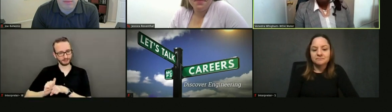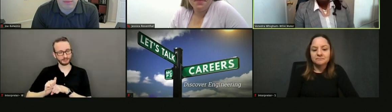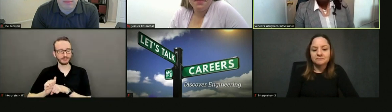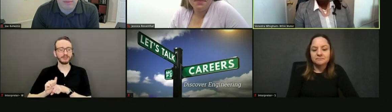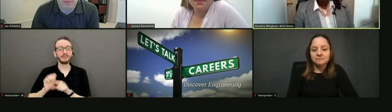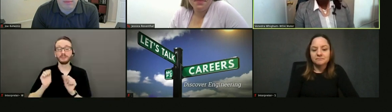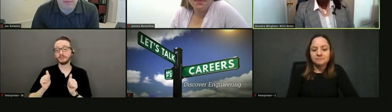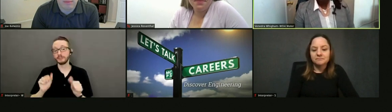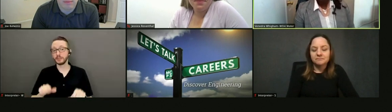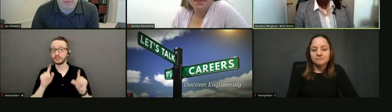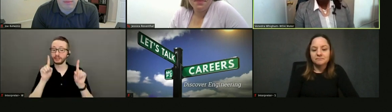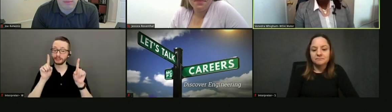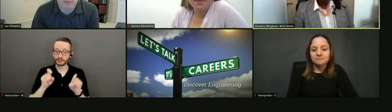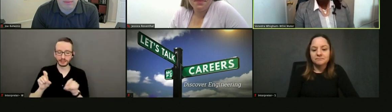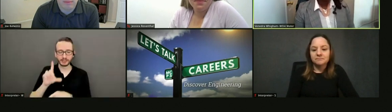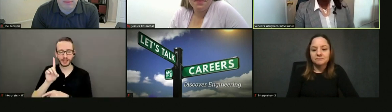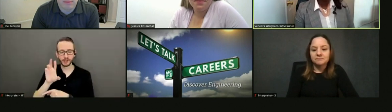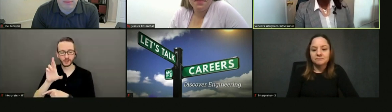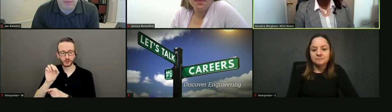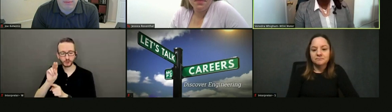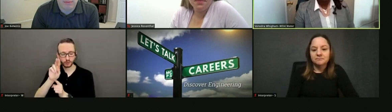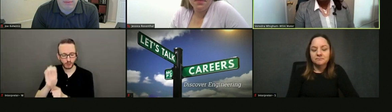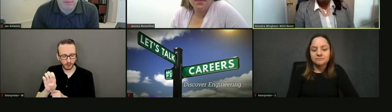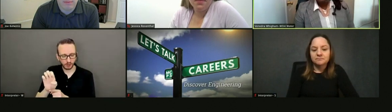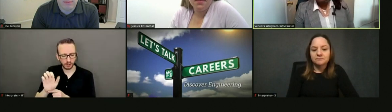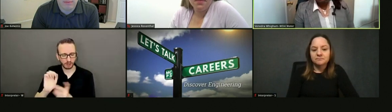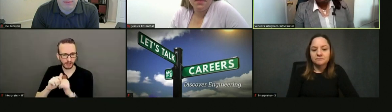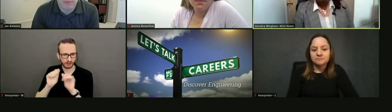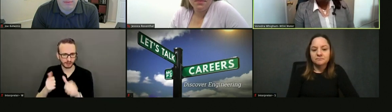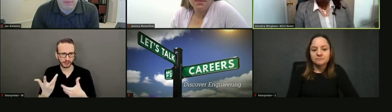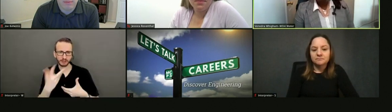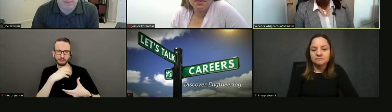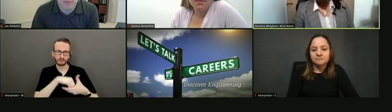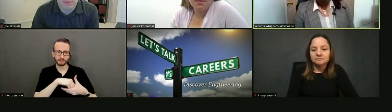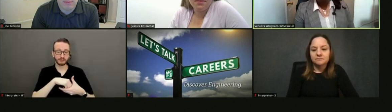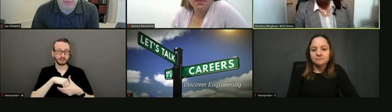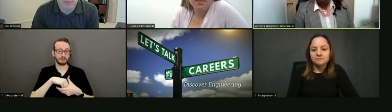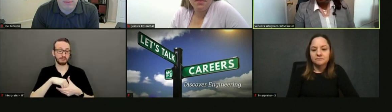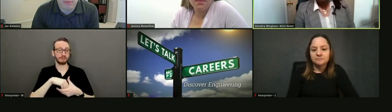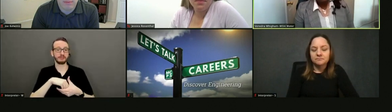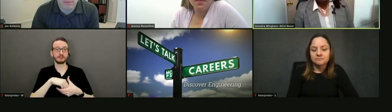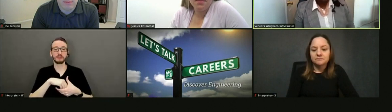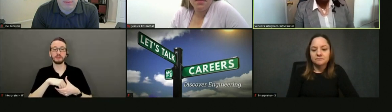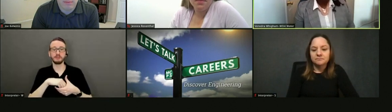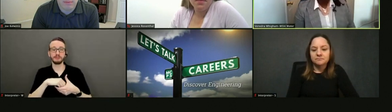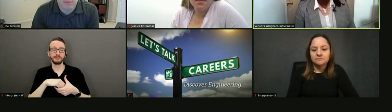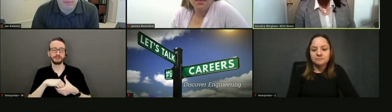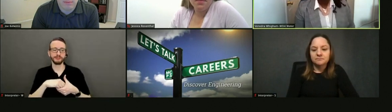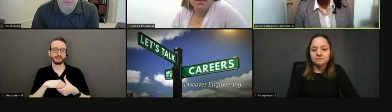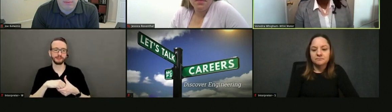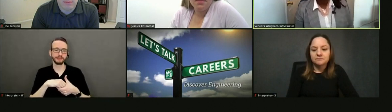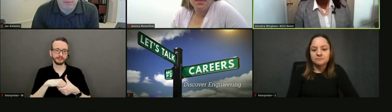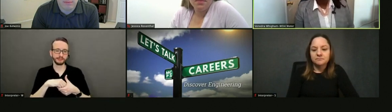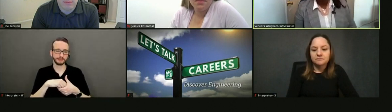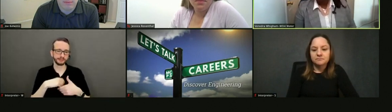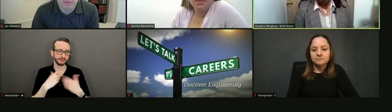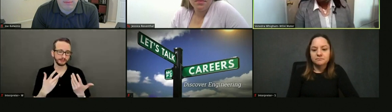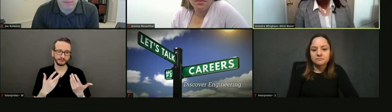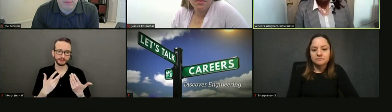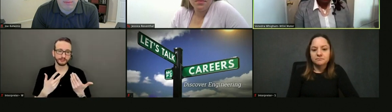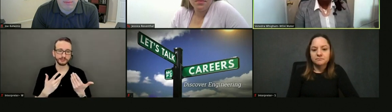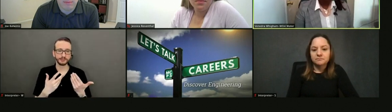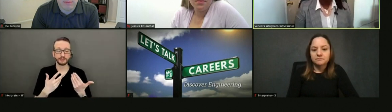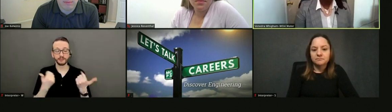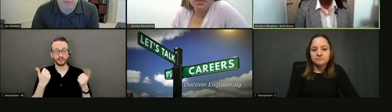test drones and to test heights and available and just scopes